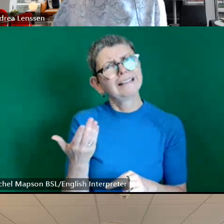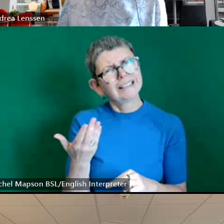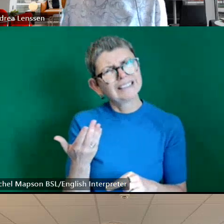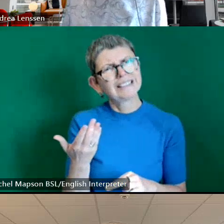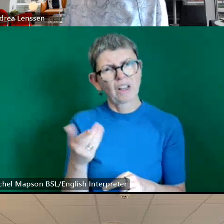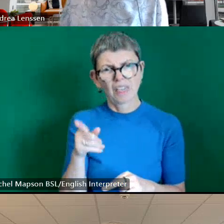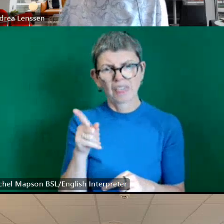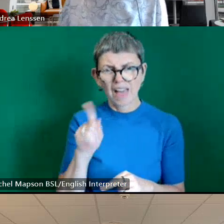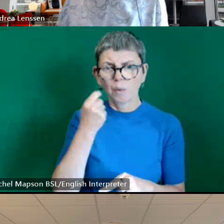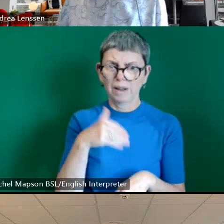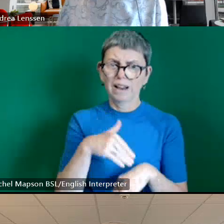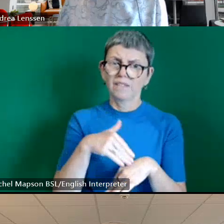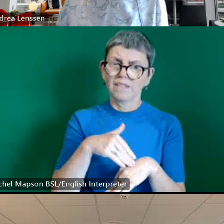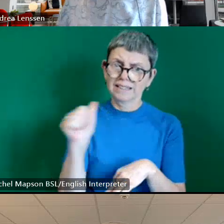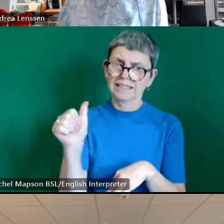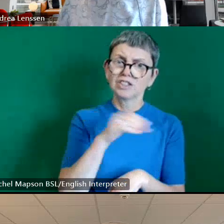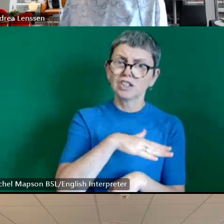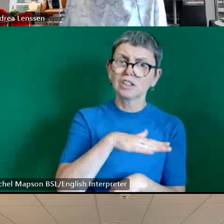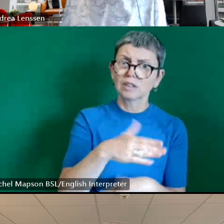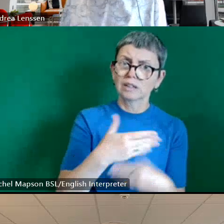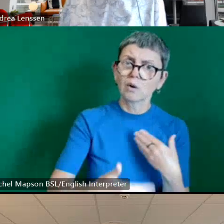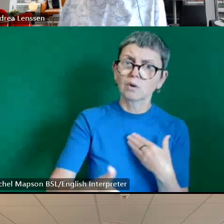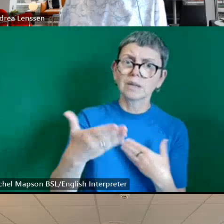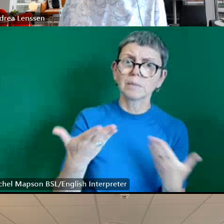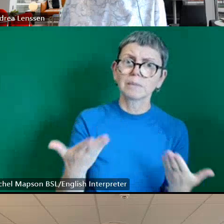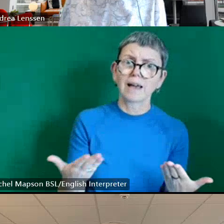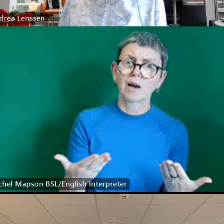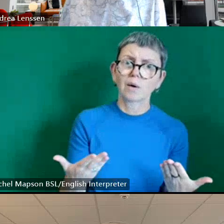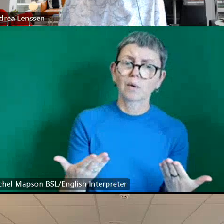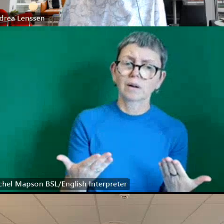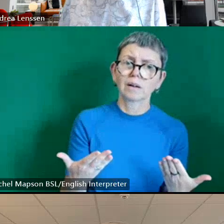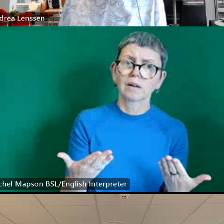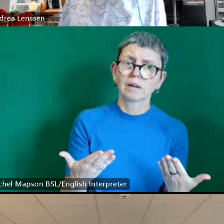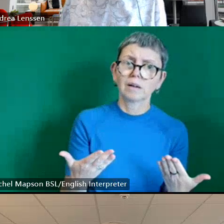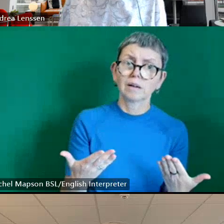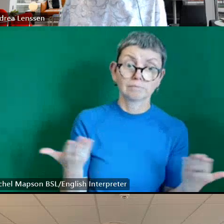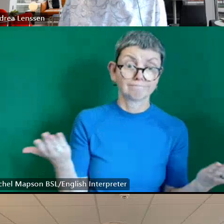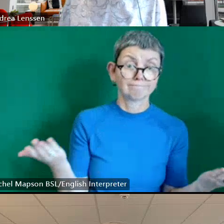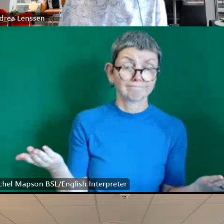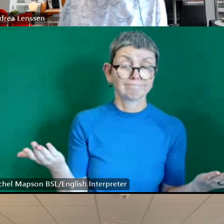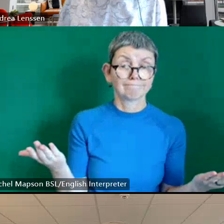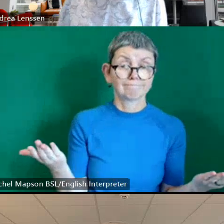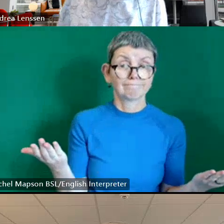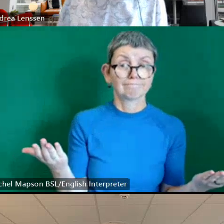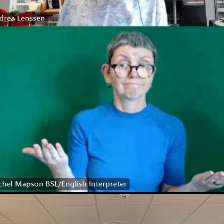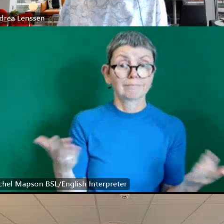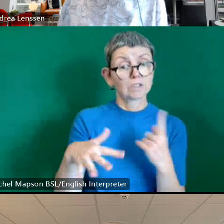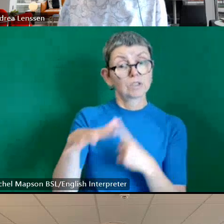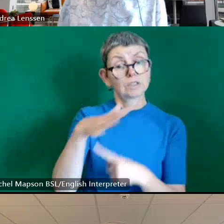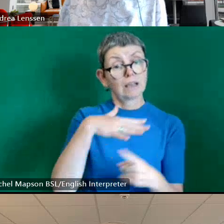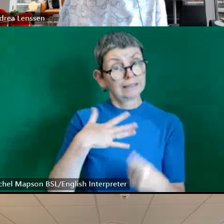kids long term, those are things that we have to consider in society. A lot of people think